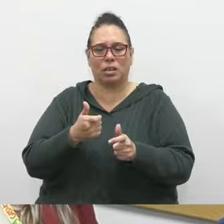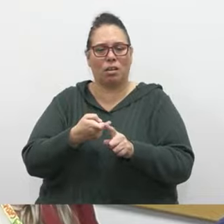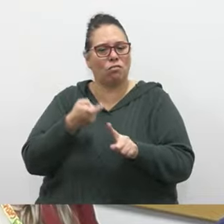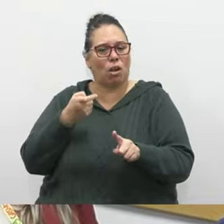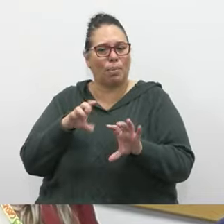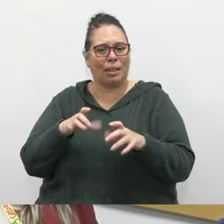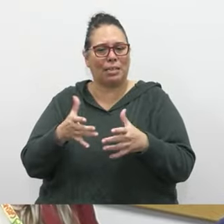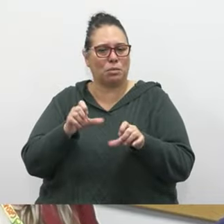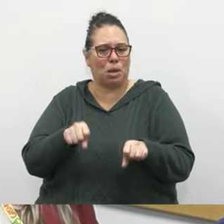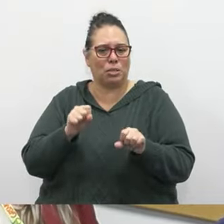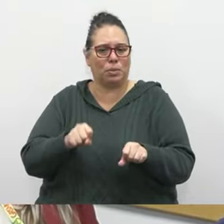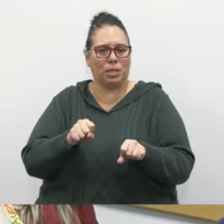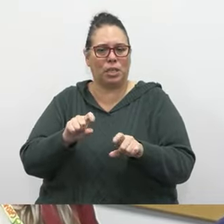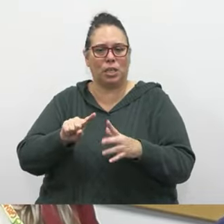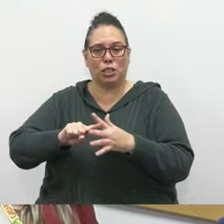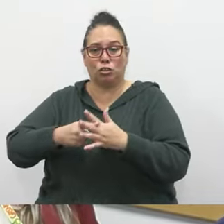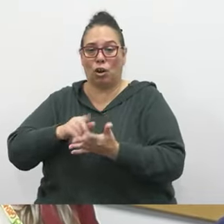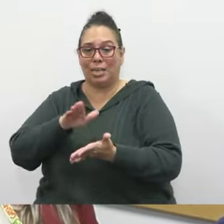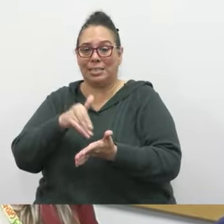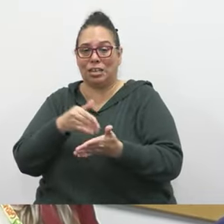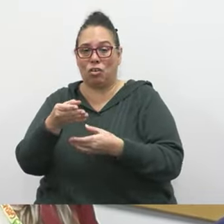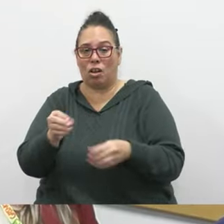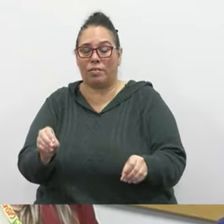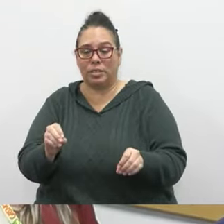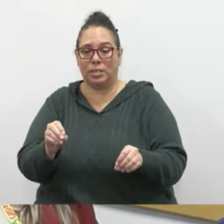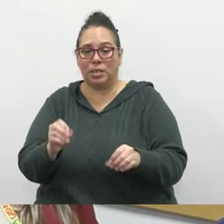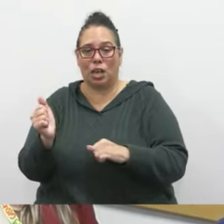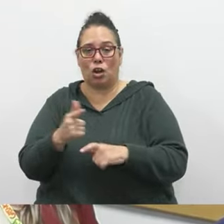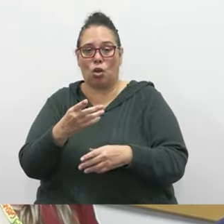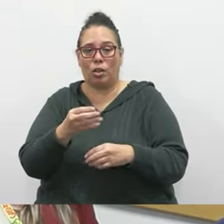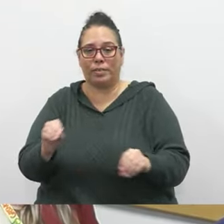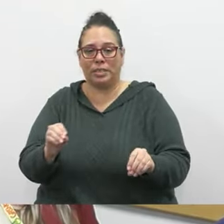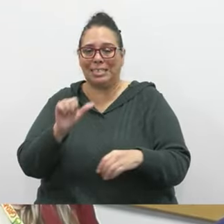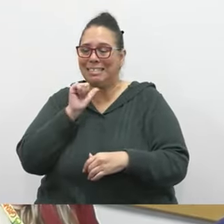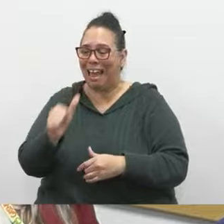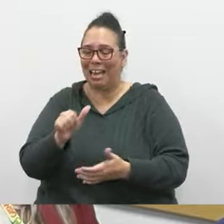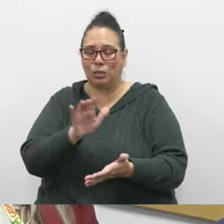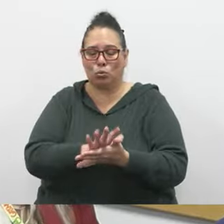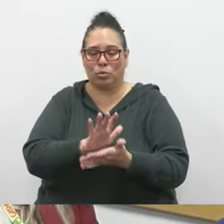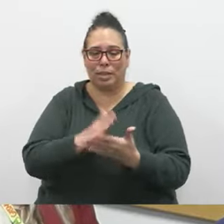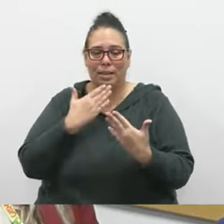possible, started at central offices and all offices not at schools." Thank you.